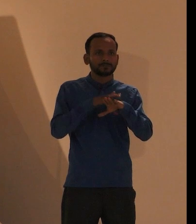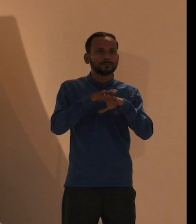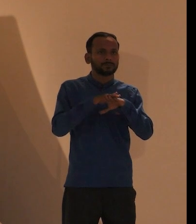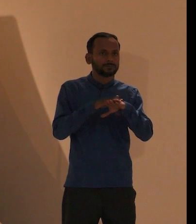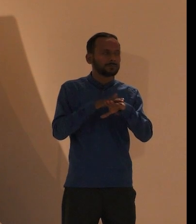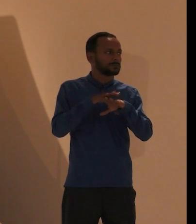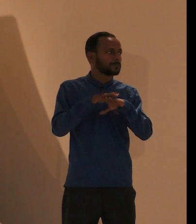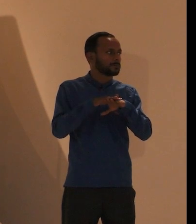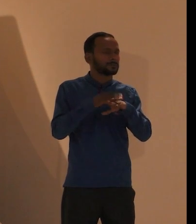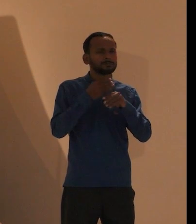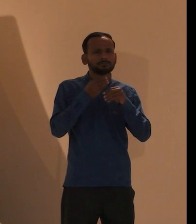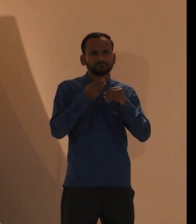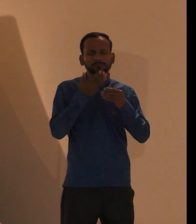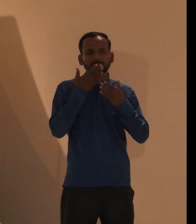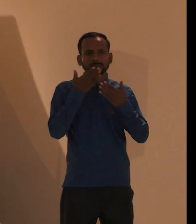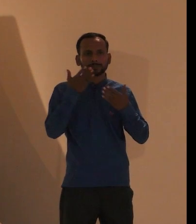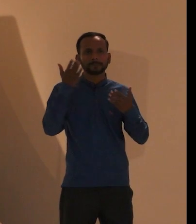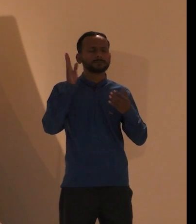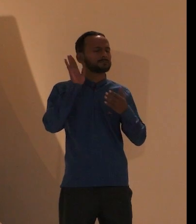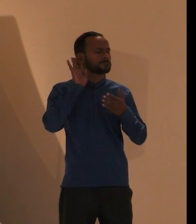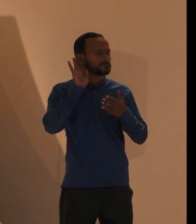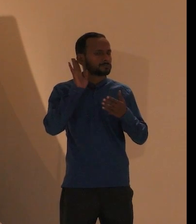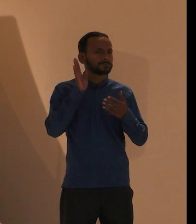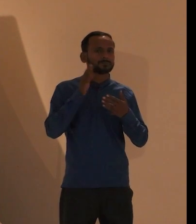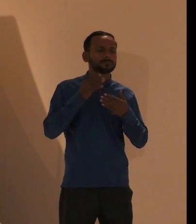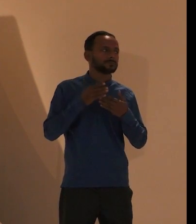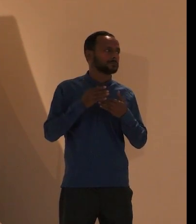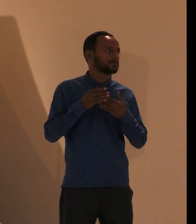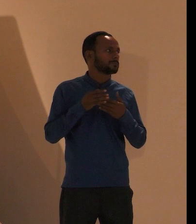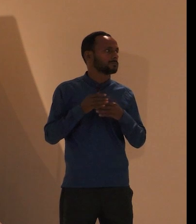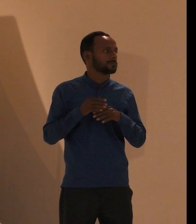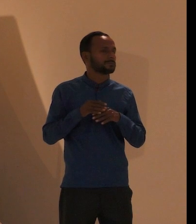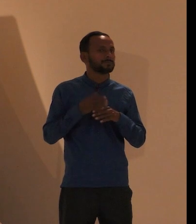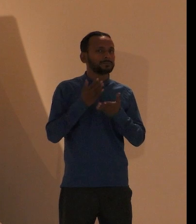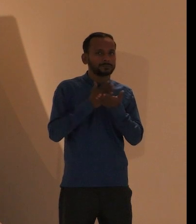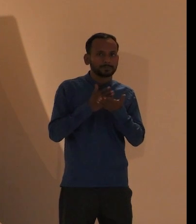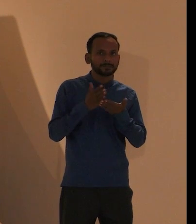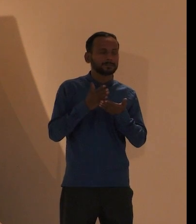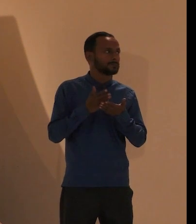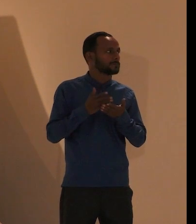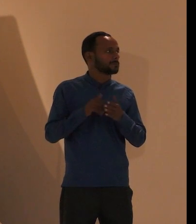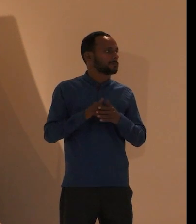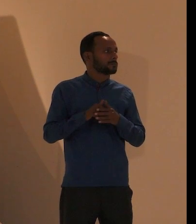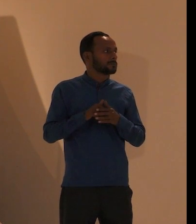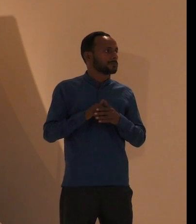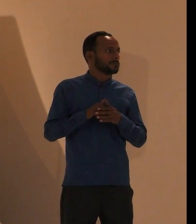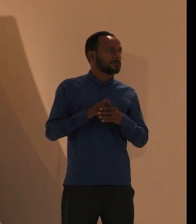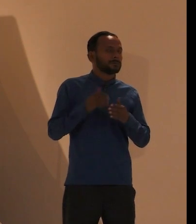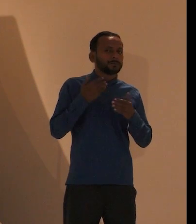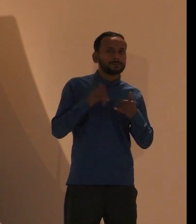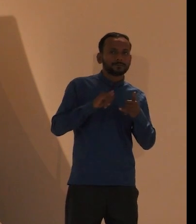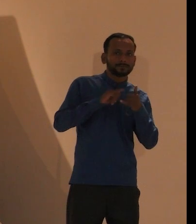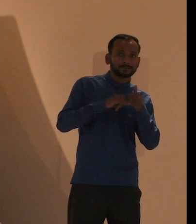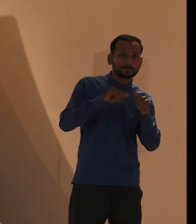or the yearning from separation. So it turns out that Sholil Chaudhary also